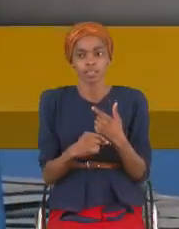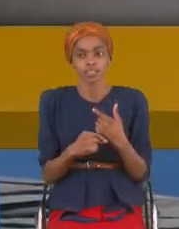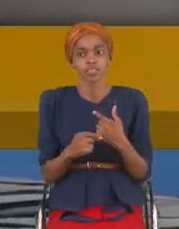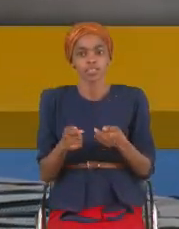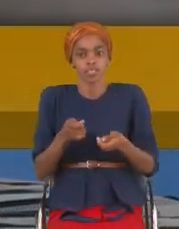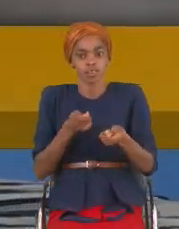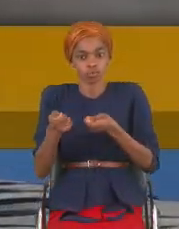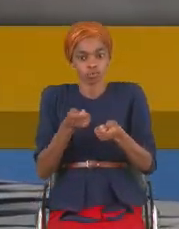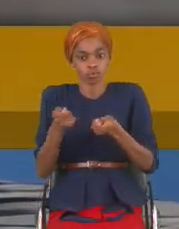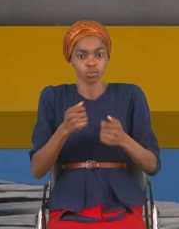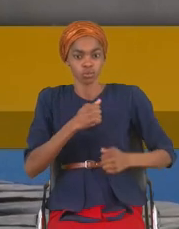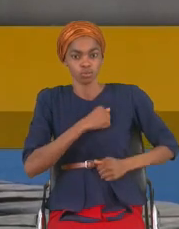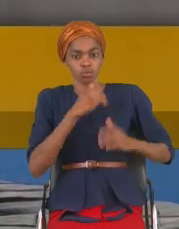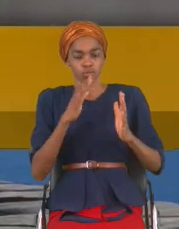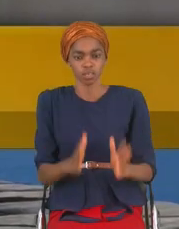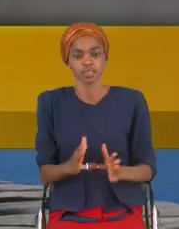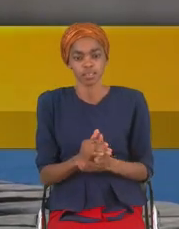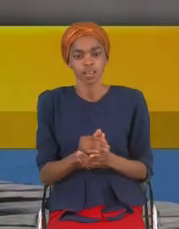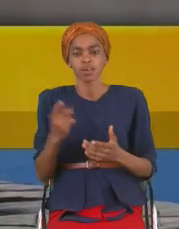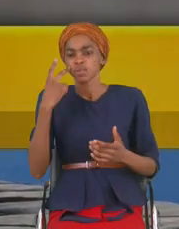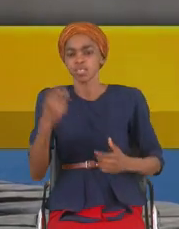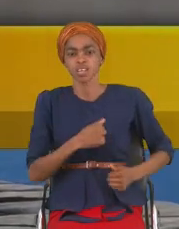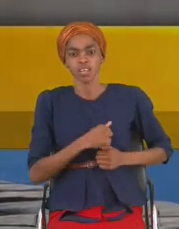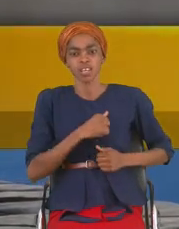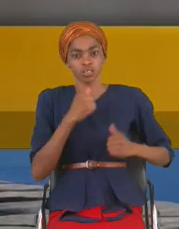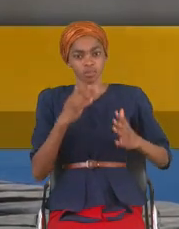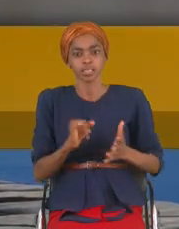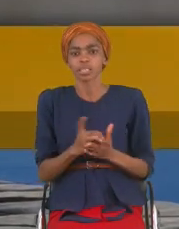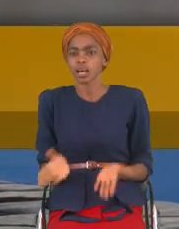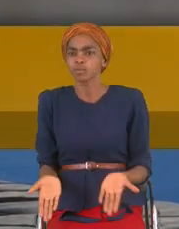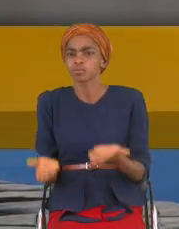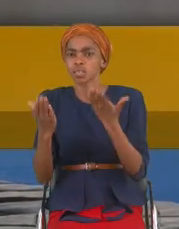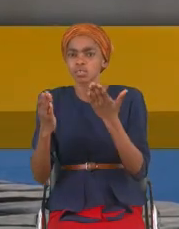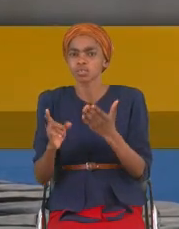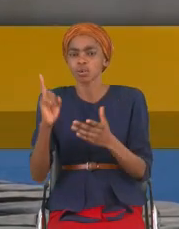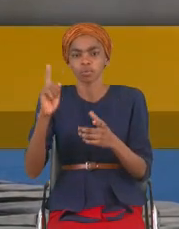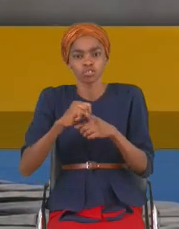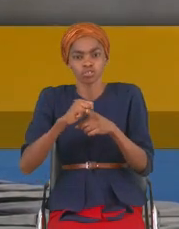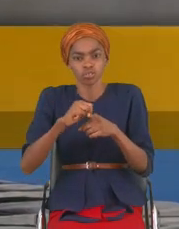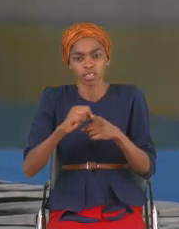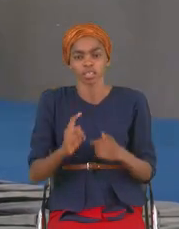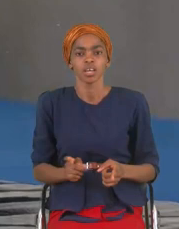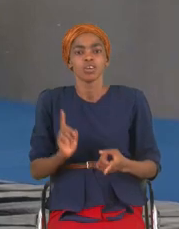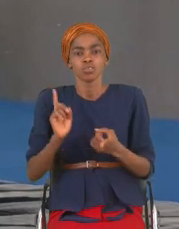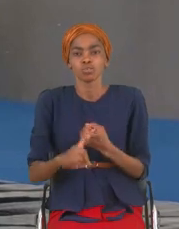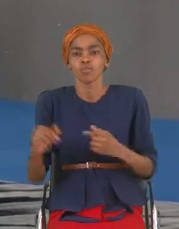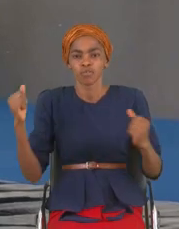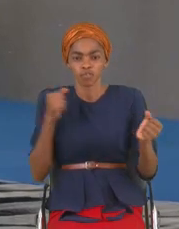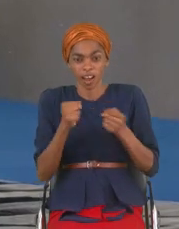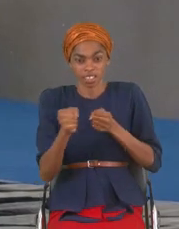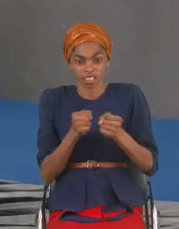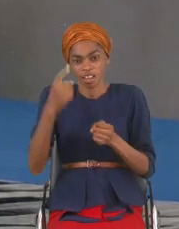soldier, who are raised up to fight for the right of their community, of